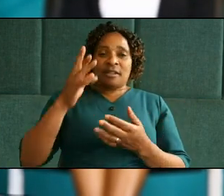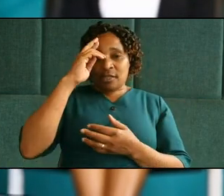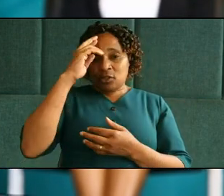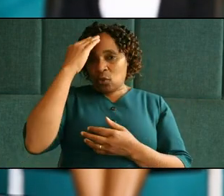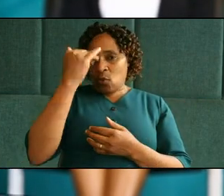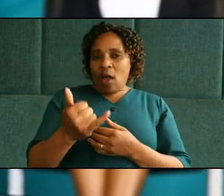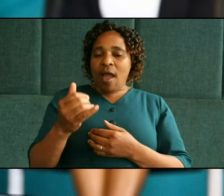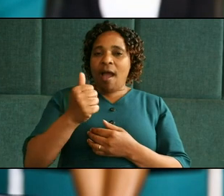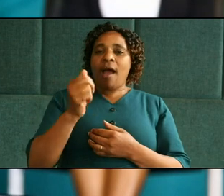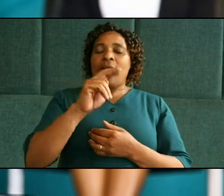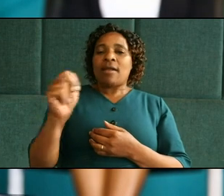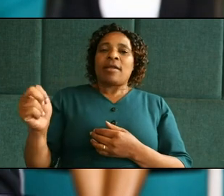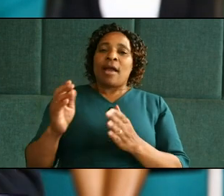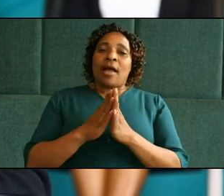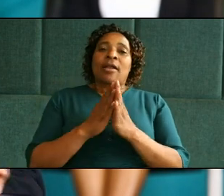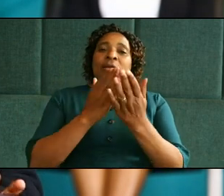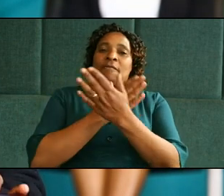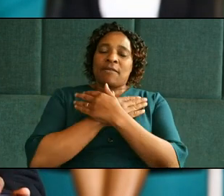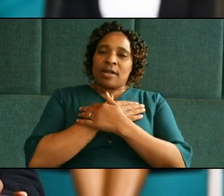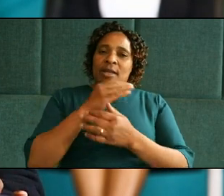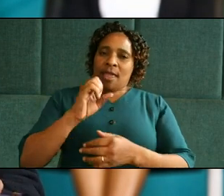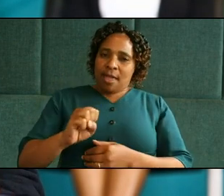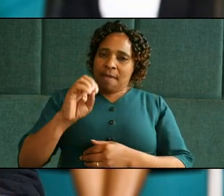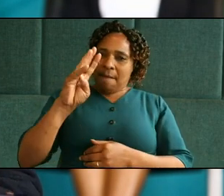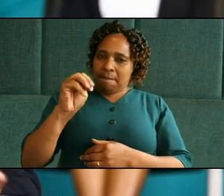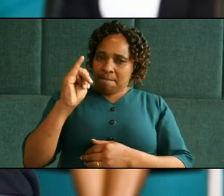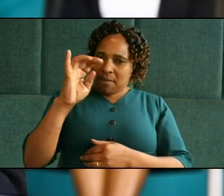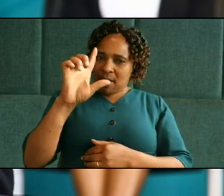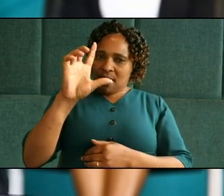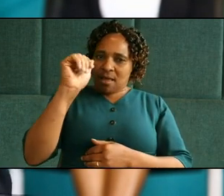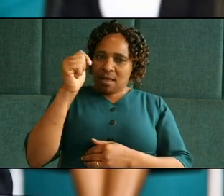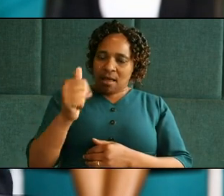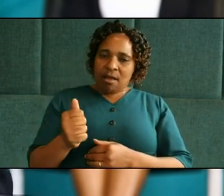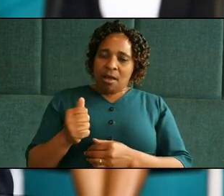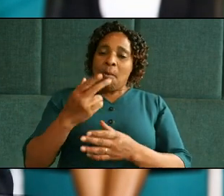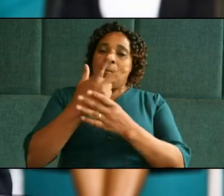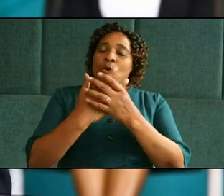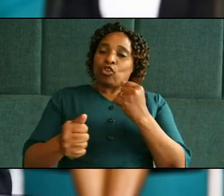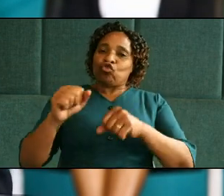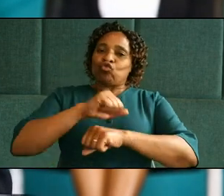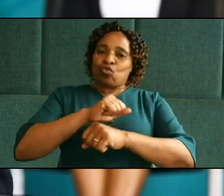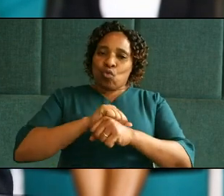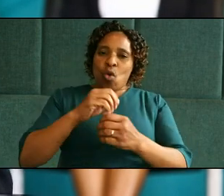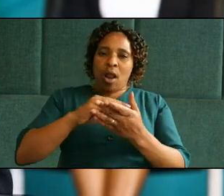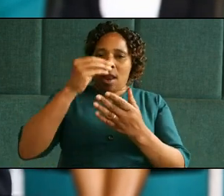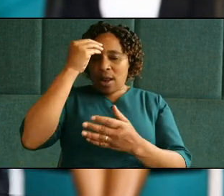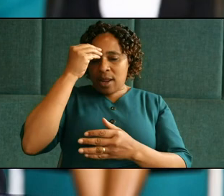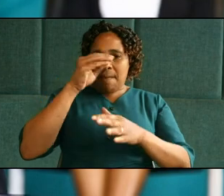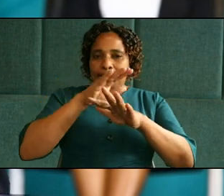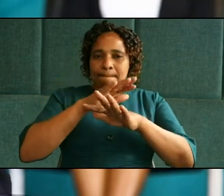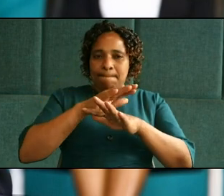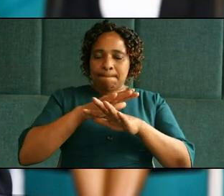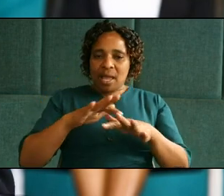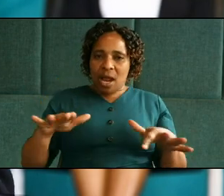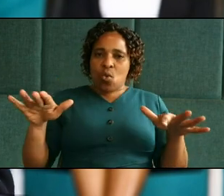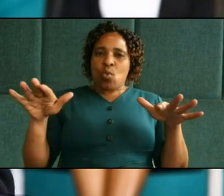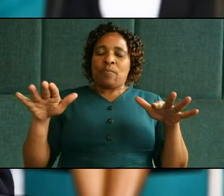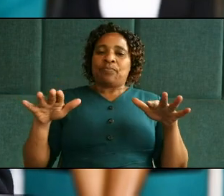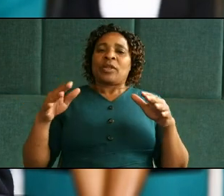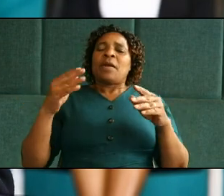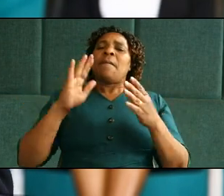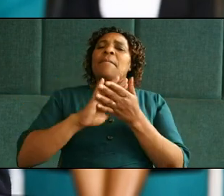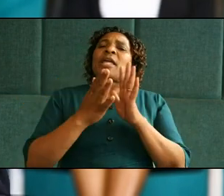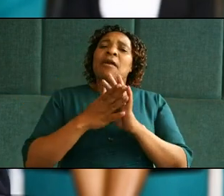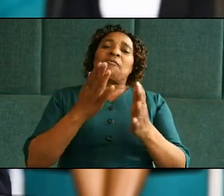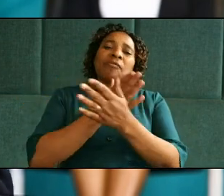and her friend Emilia. They both met at music school where they were both learning piano. And as they became